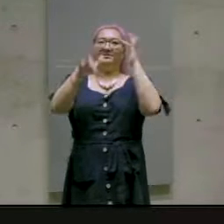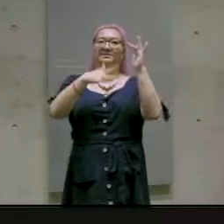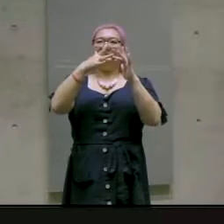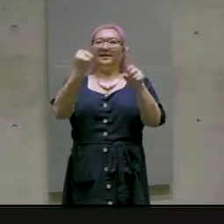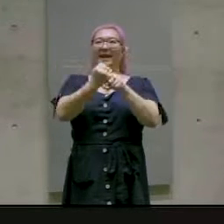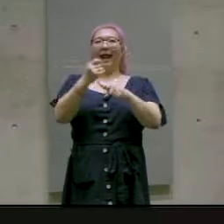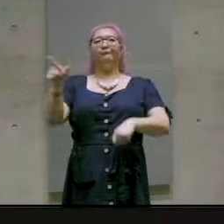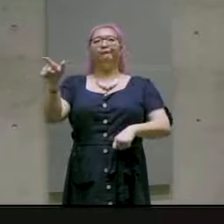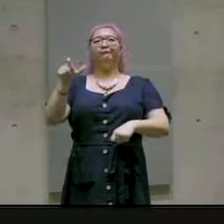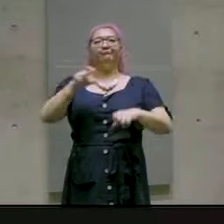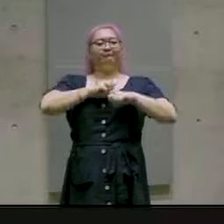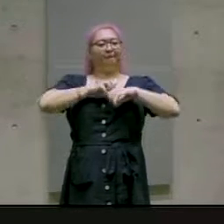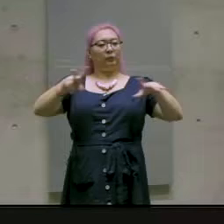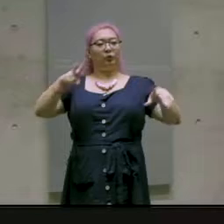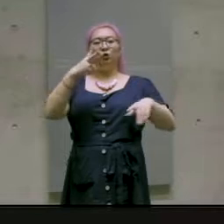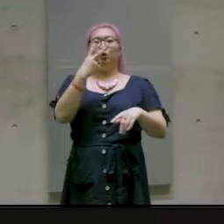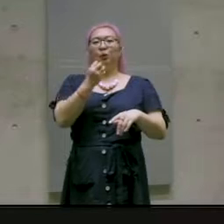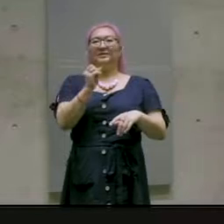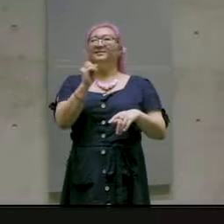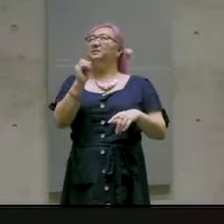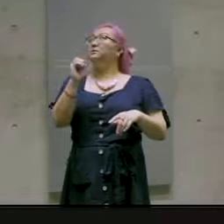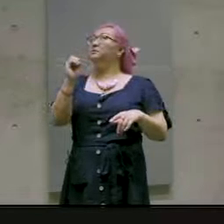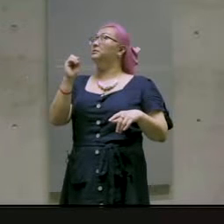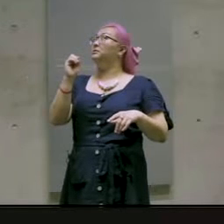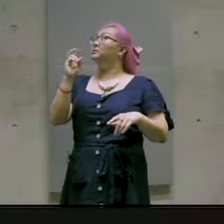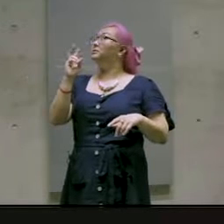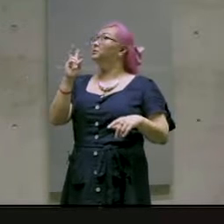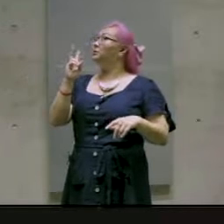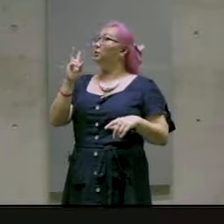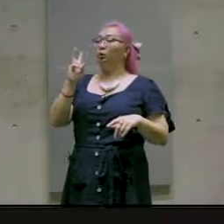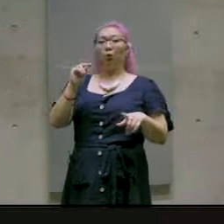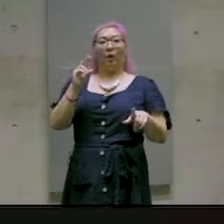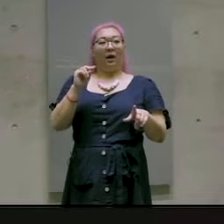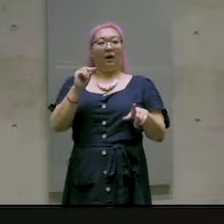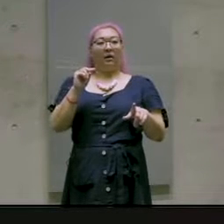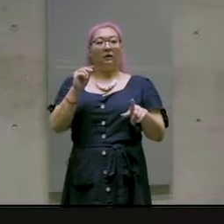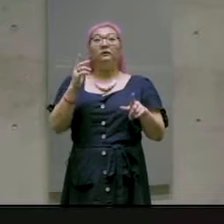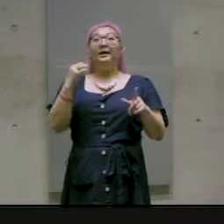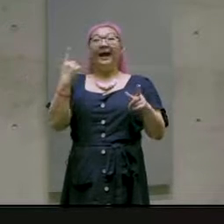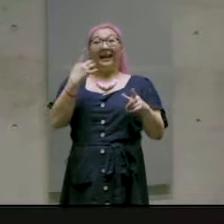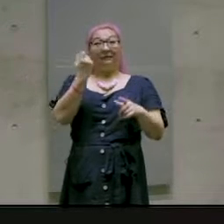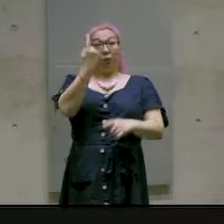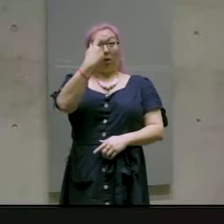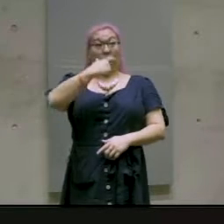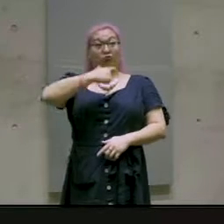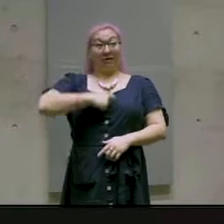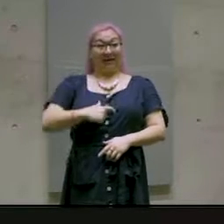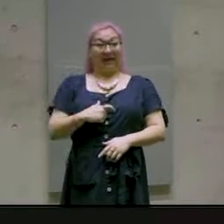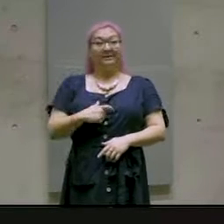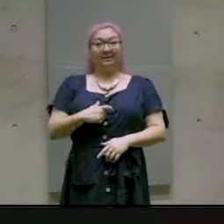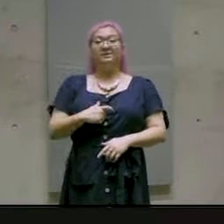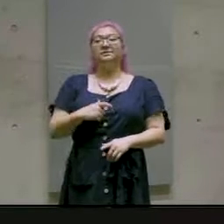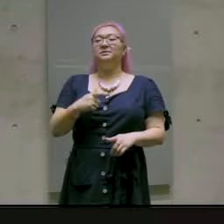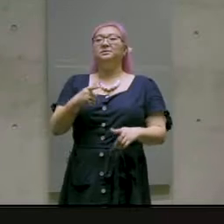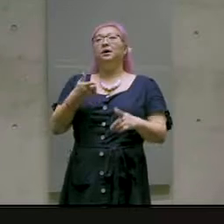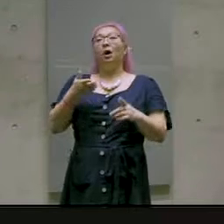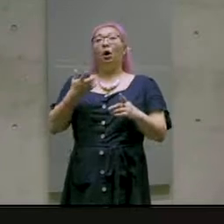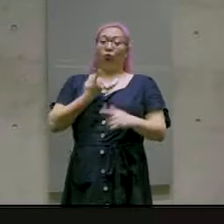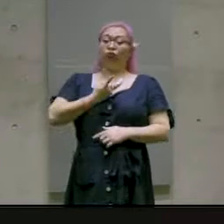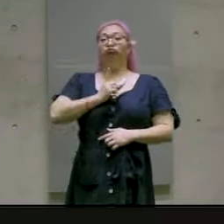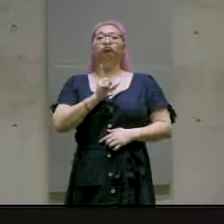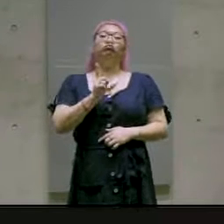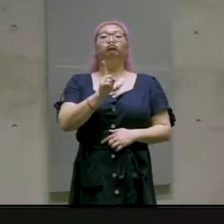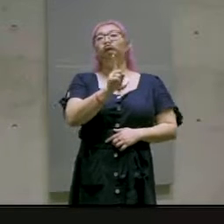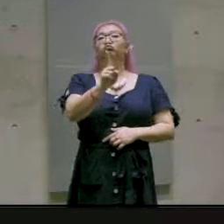It's kind of got a huge amount of stories within it. There is a single protagonist moving through the game, experiencing all these different stories. It's got a cast